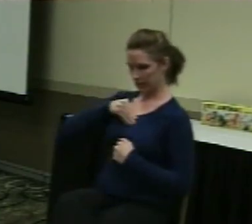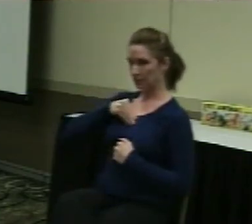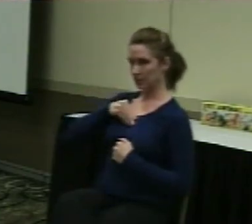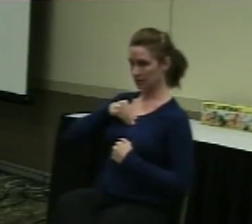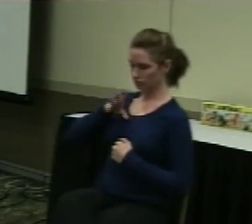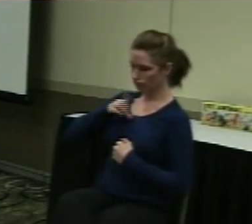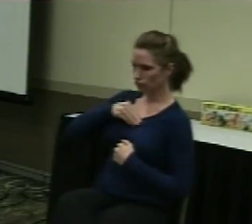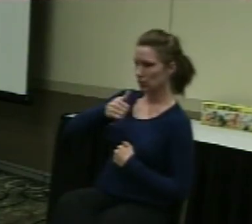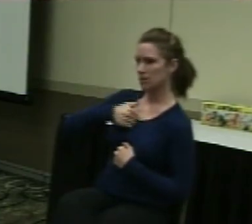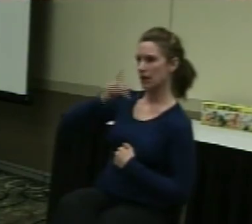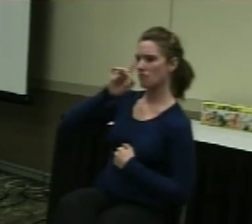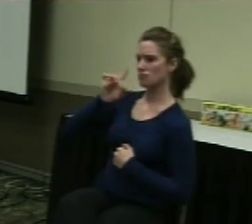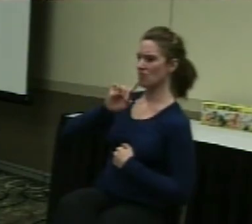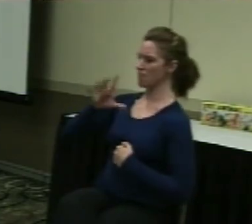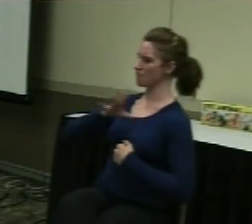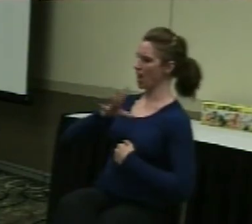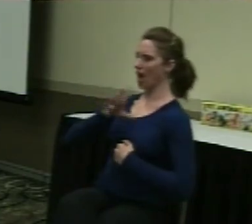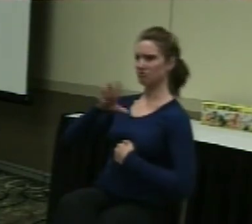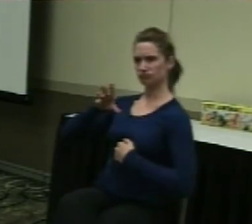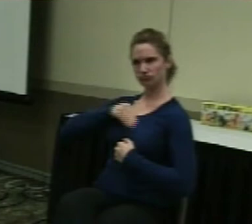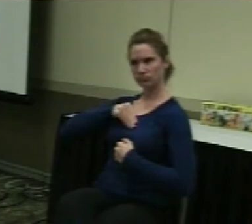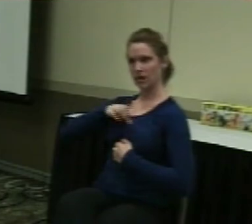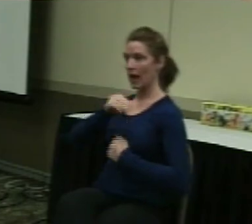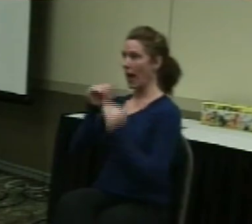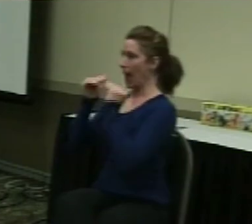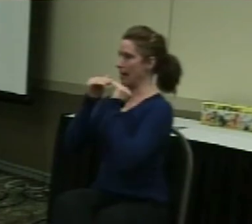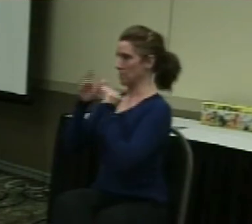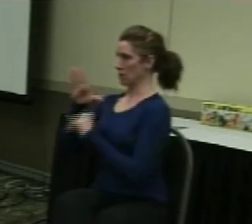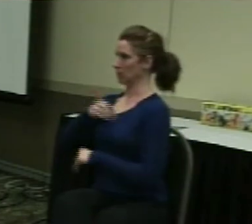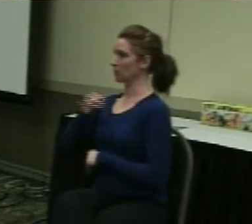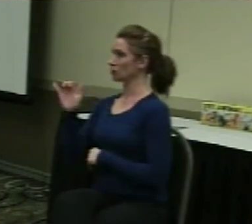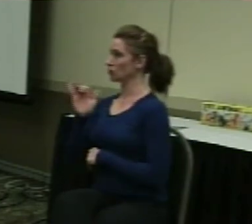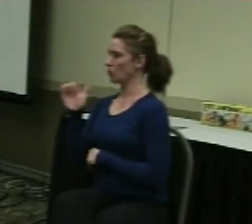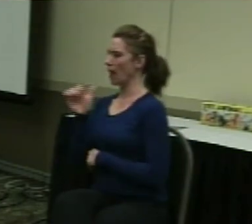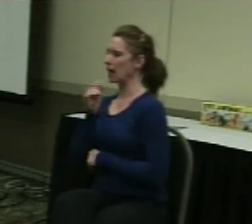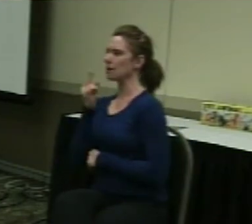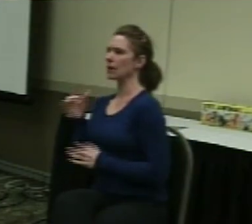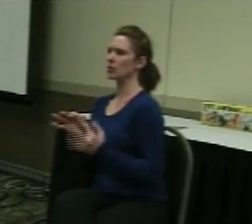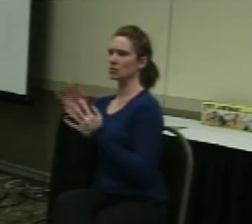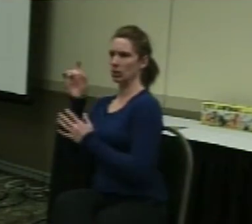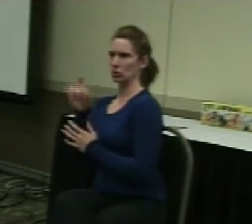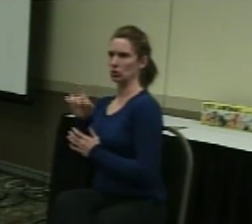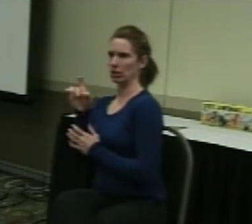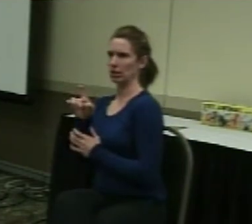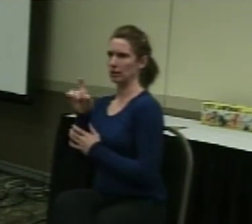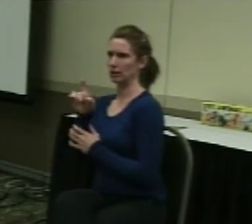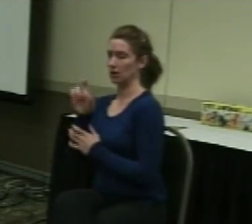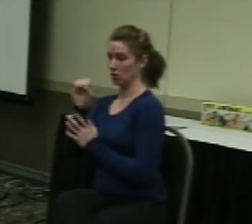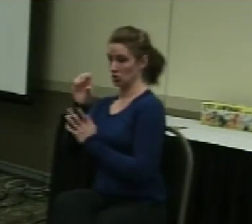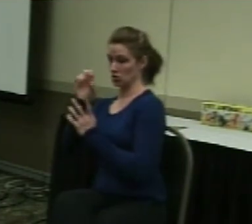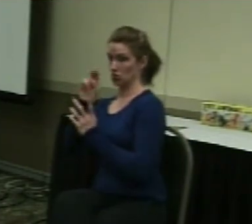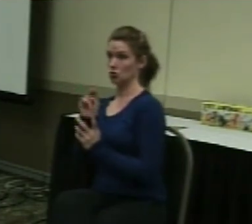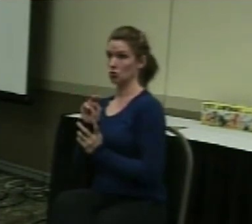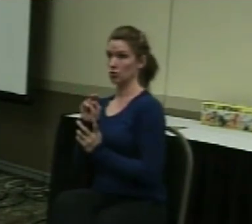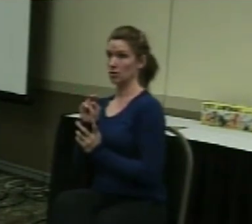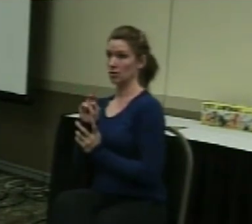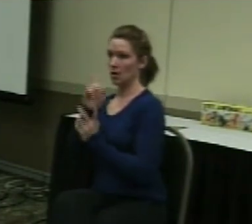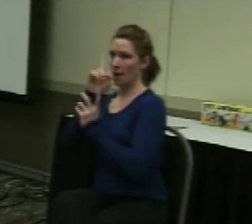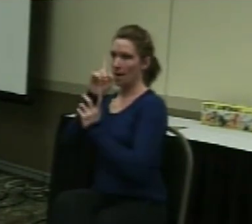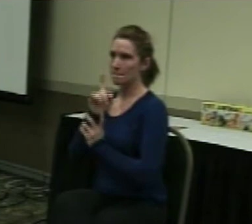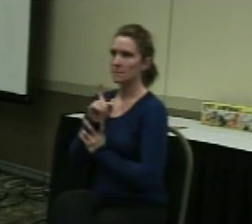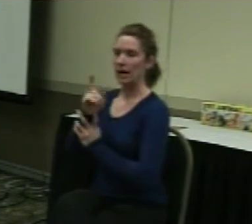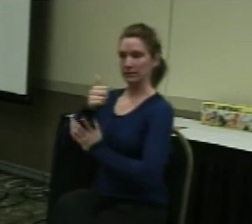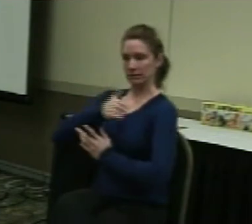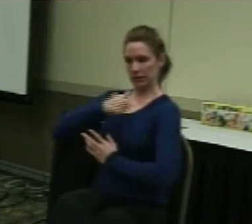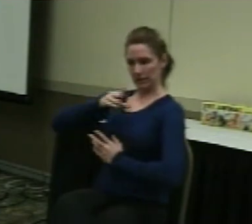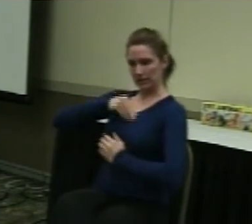Self-acceptance and peer acceptance. The whole notion, too, of anybody with a special need, you know? Like little Susan has to get to know herself